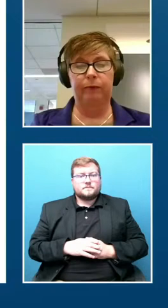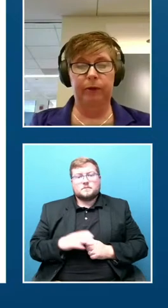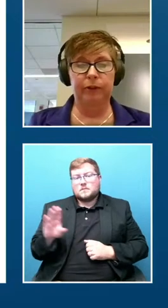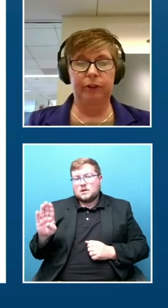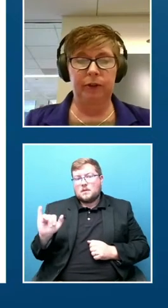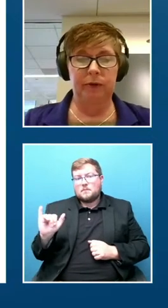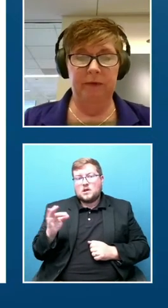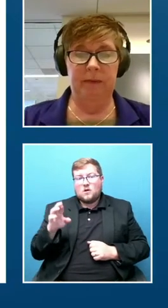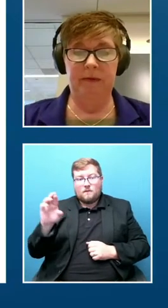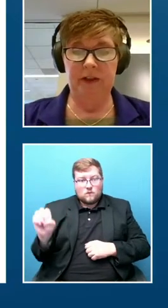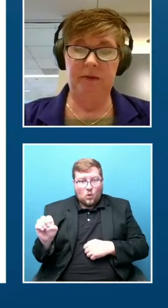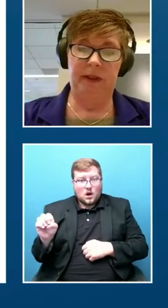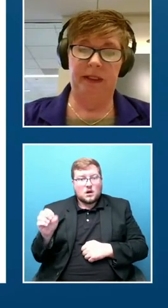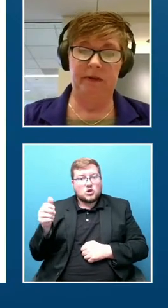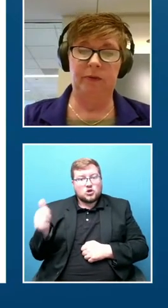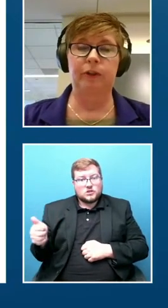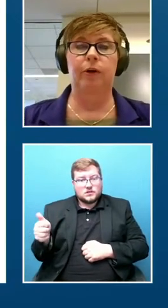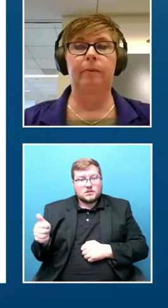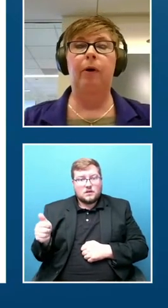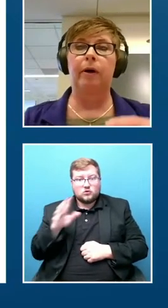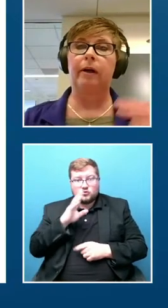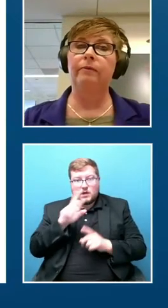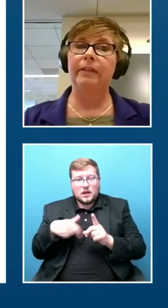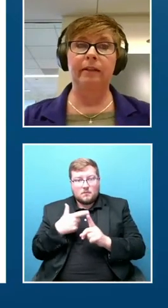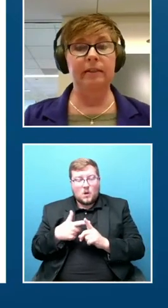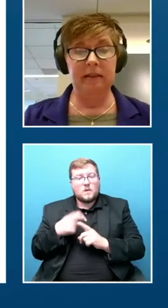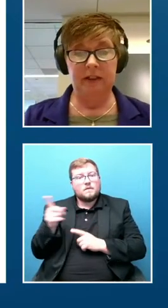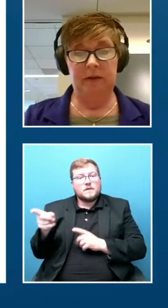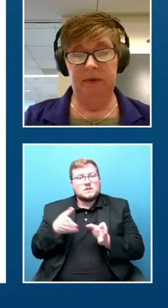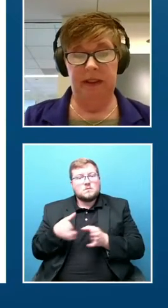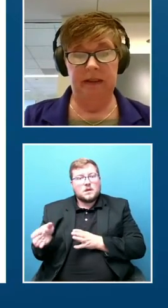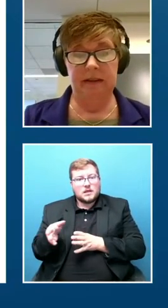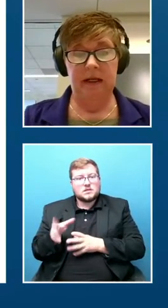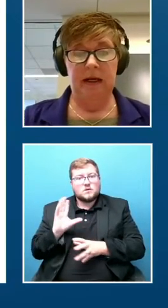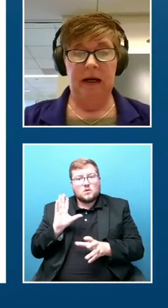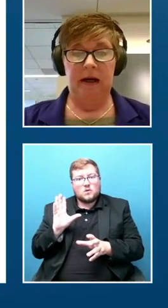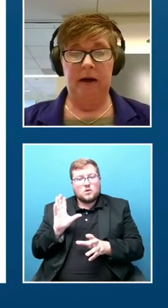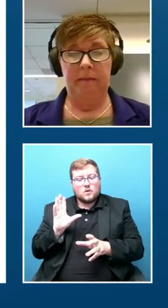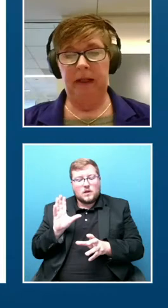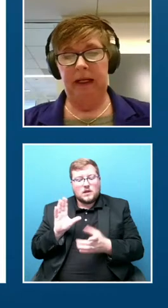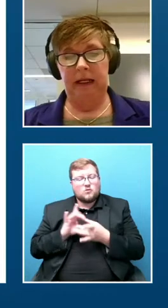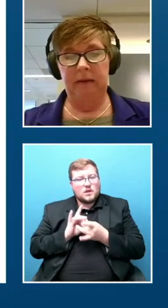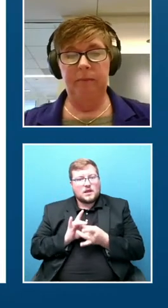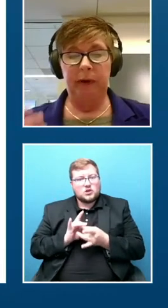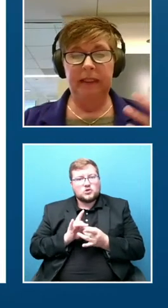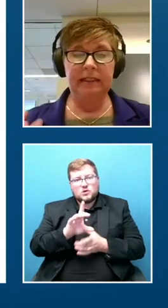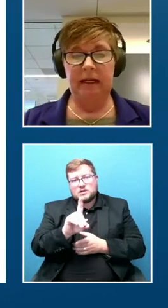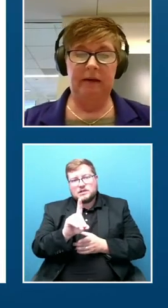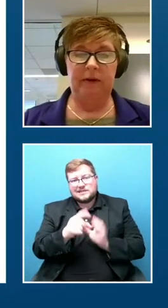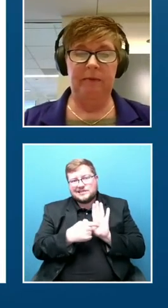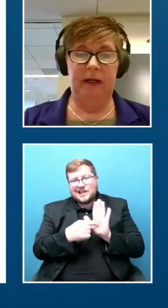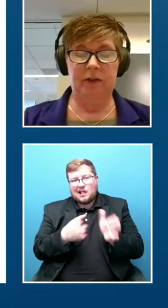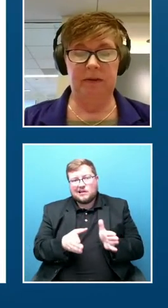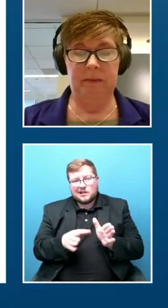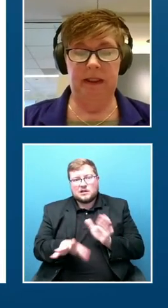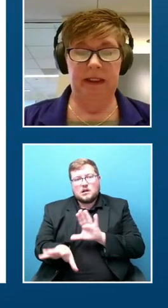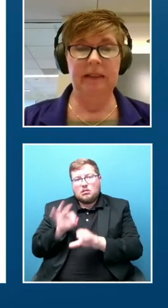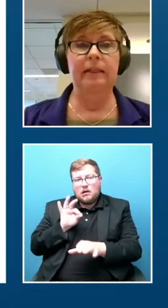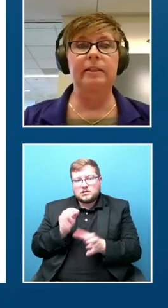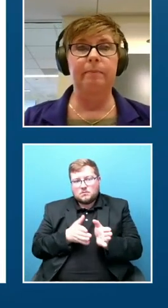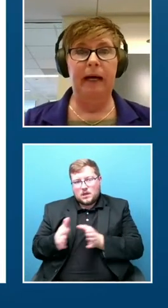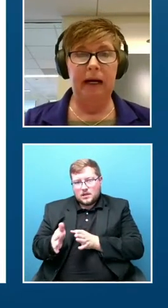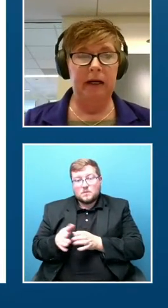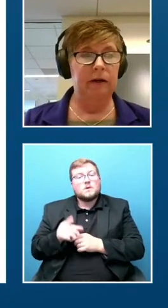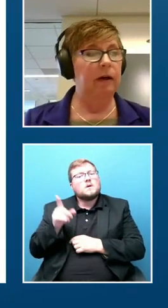BF4 refers to affirmative action plans, which are part of delegate selection plans. But these affirmative action